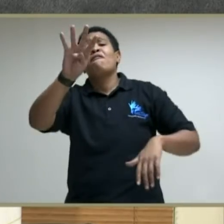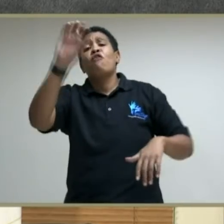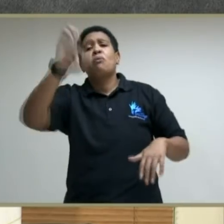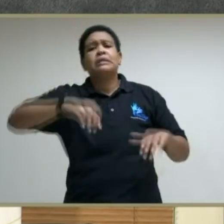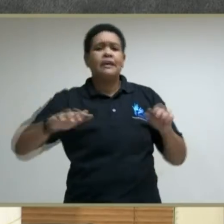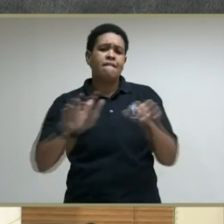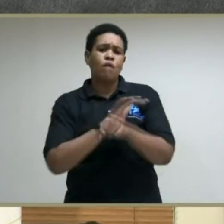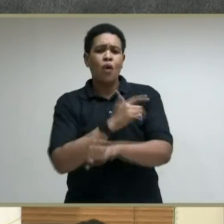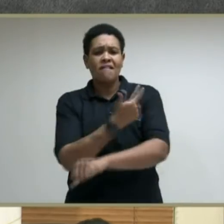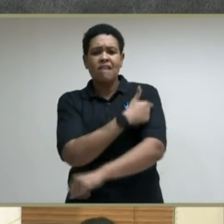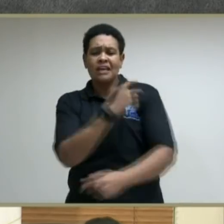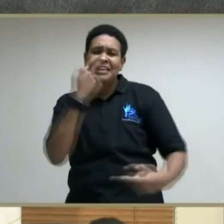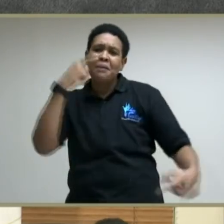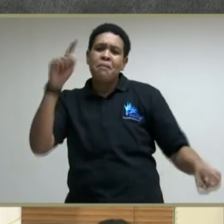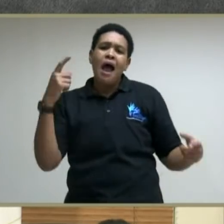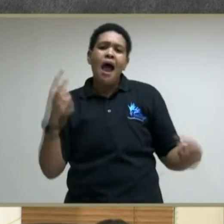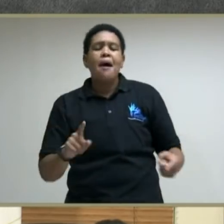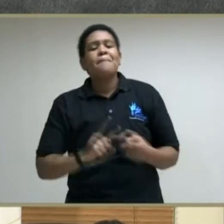fully vaccinated, and